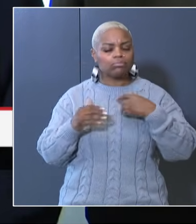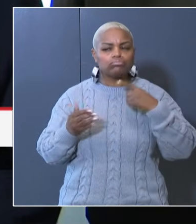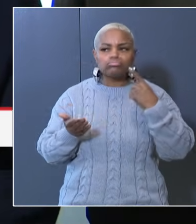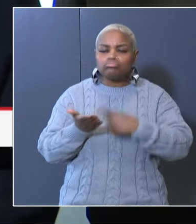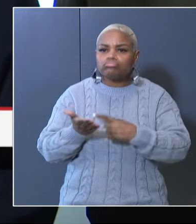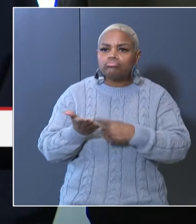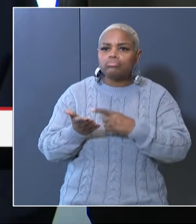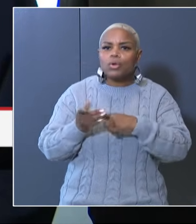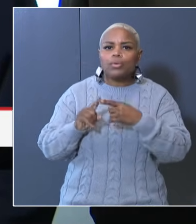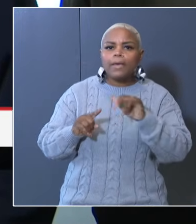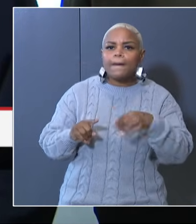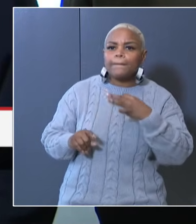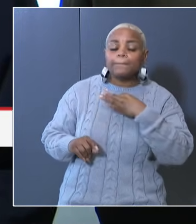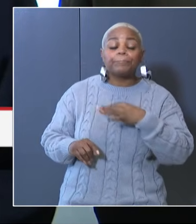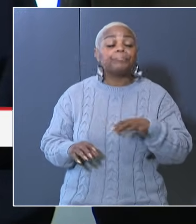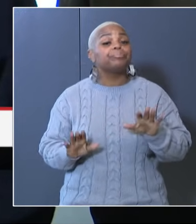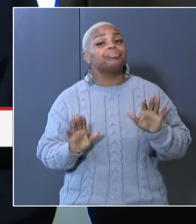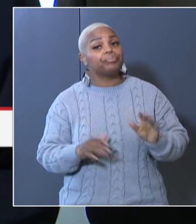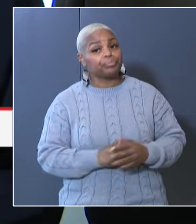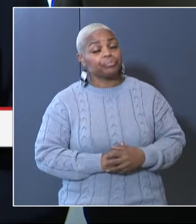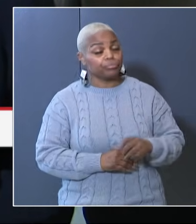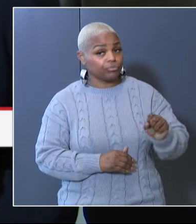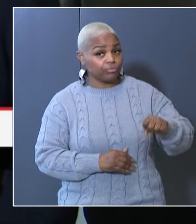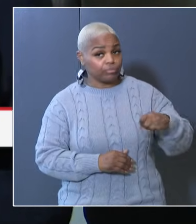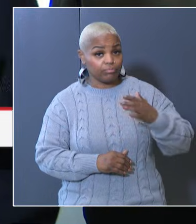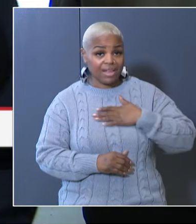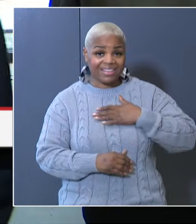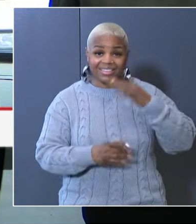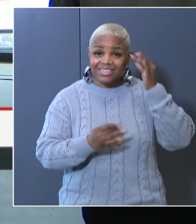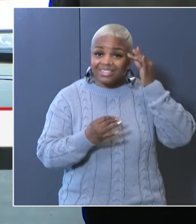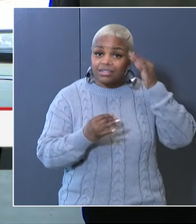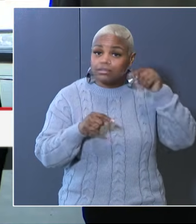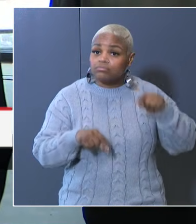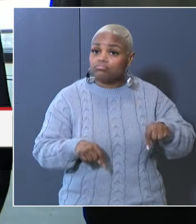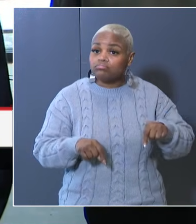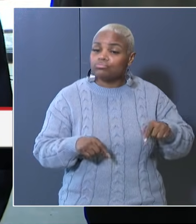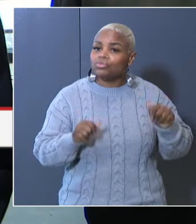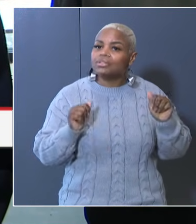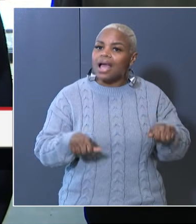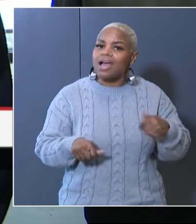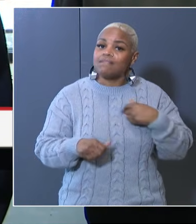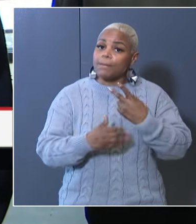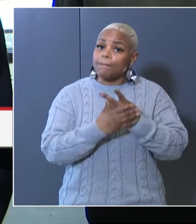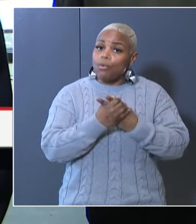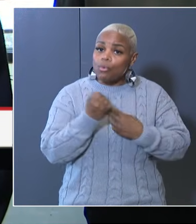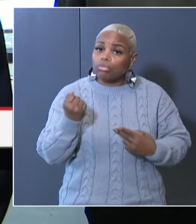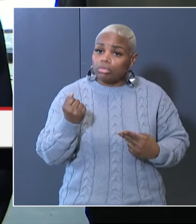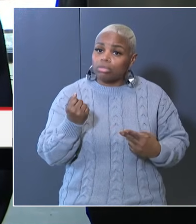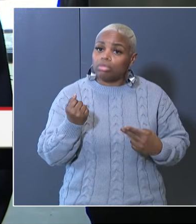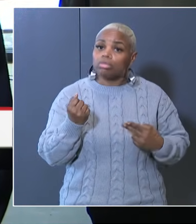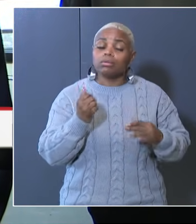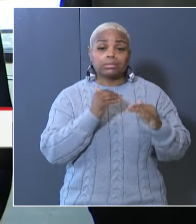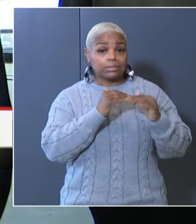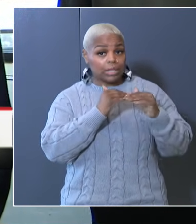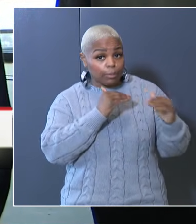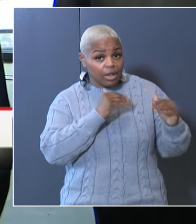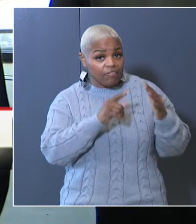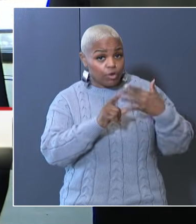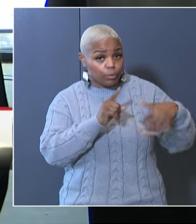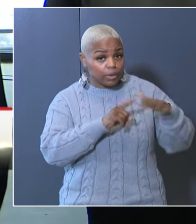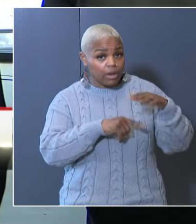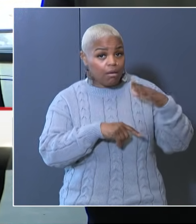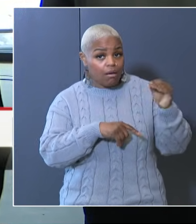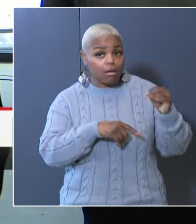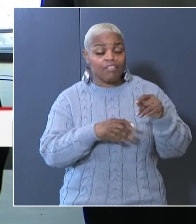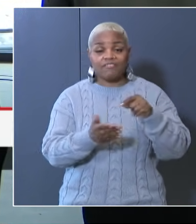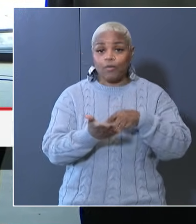that you can have economic development and sustainability. We haven't always accounted